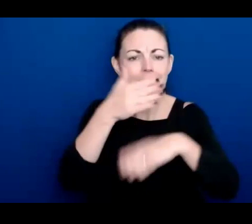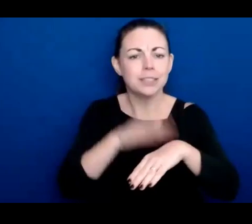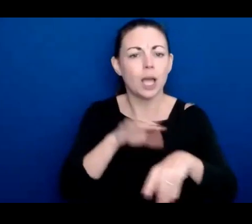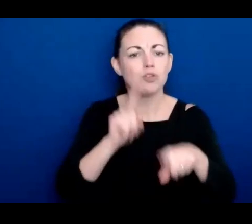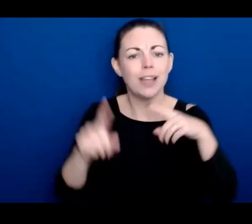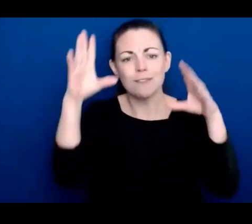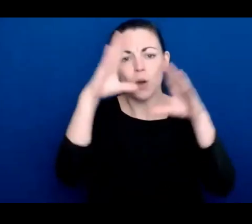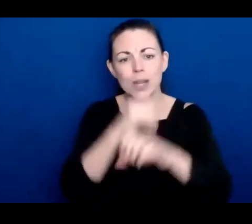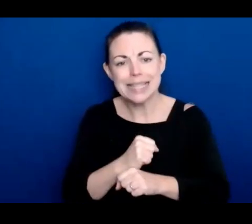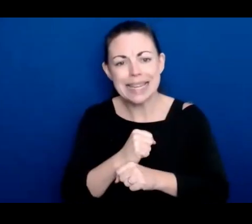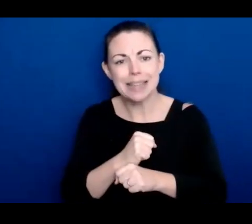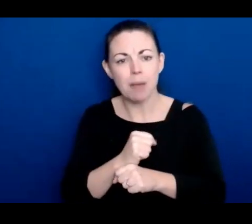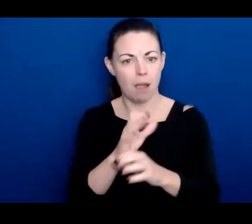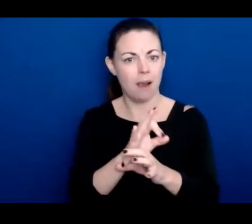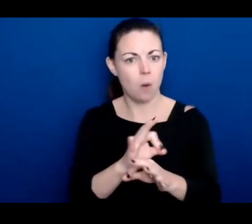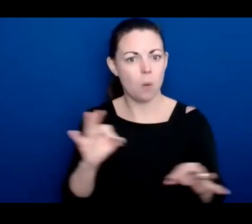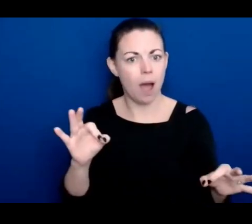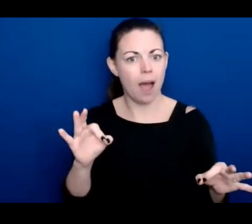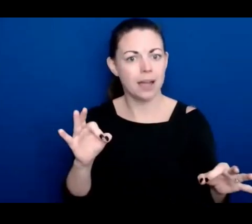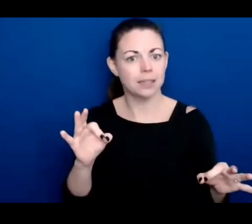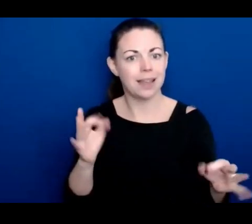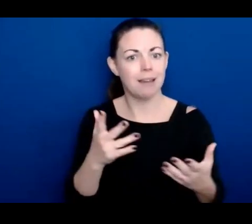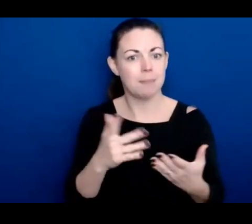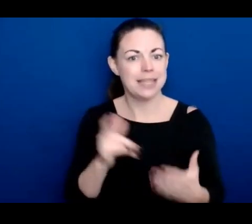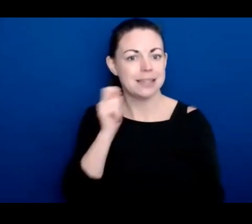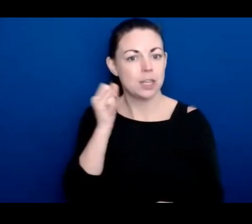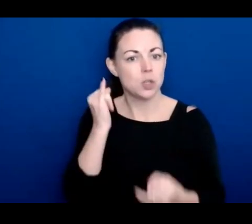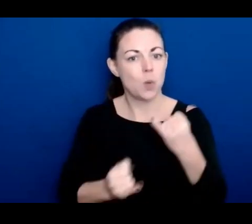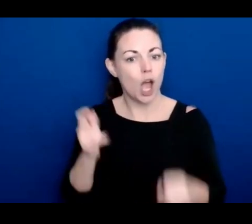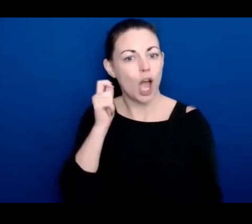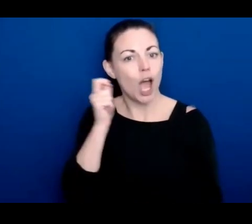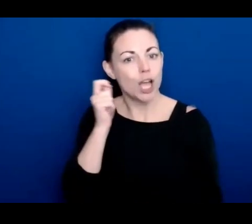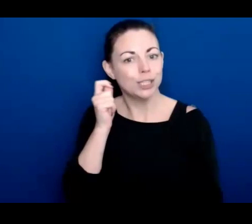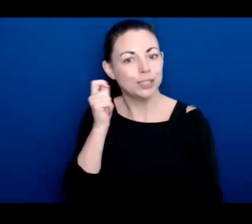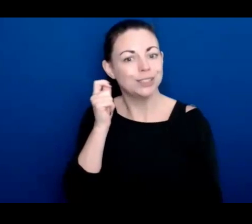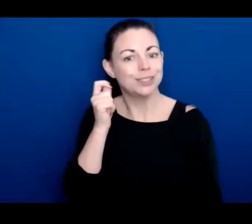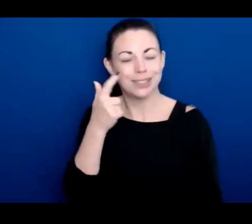very quiet, the tinnitus, because it's generated internally, typically at a hearing nerve level,